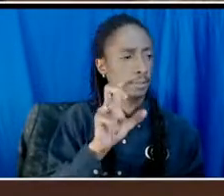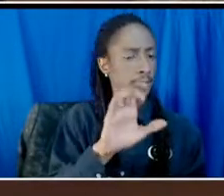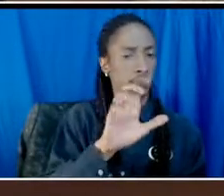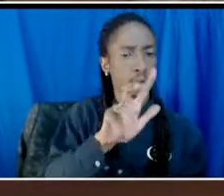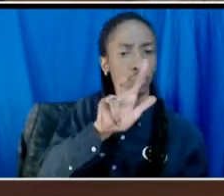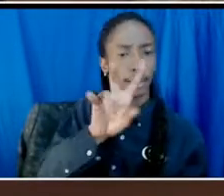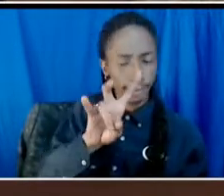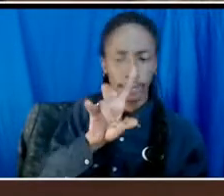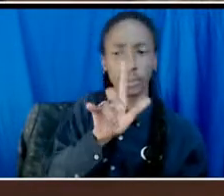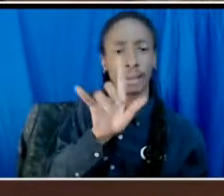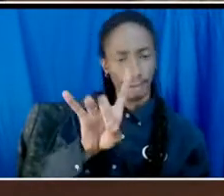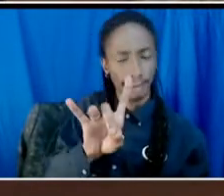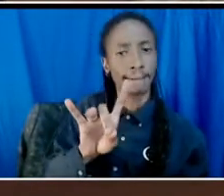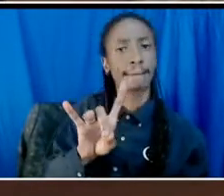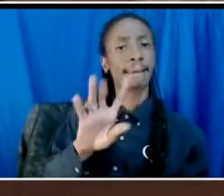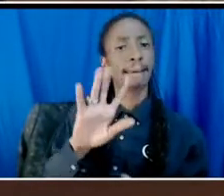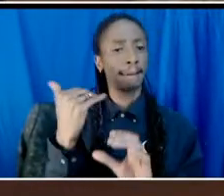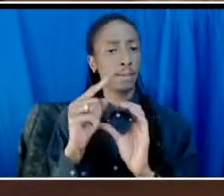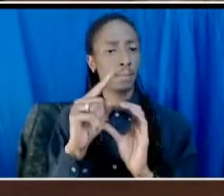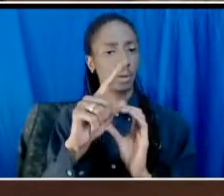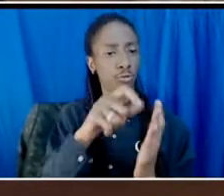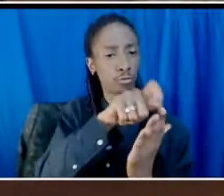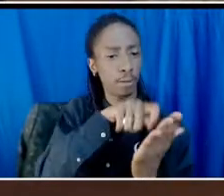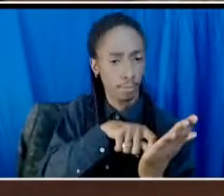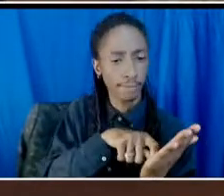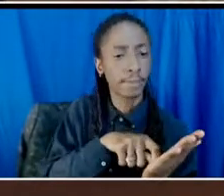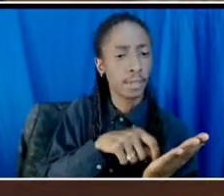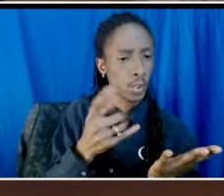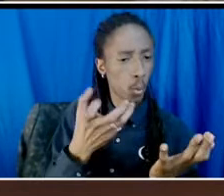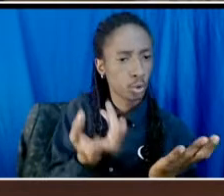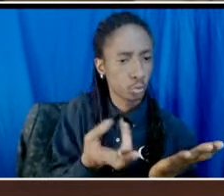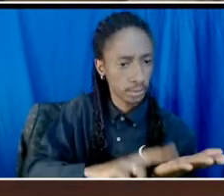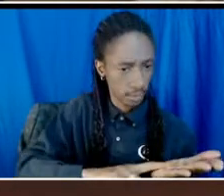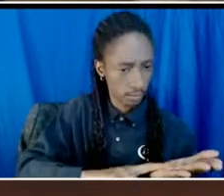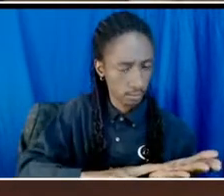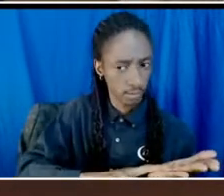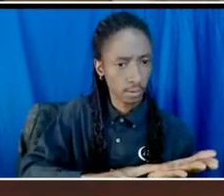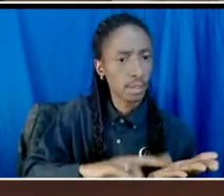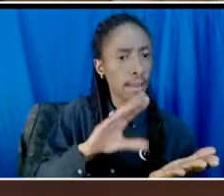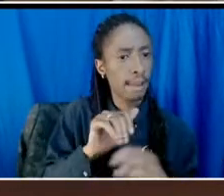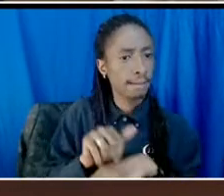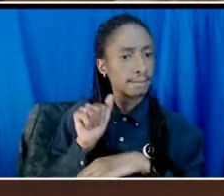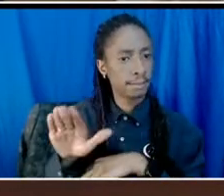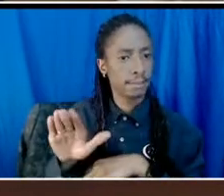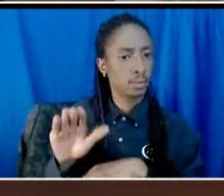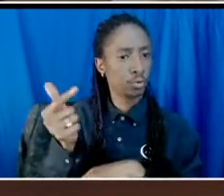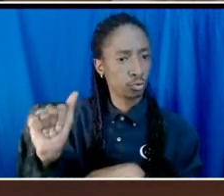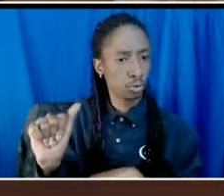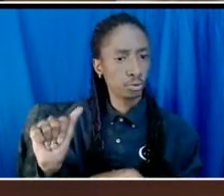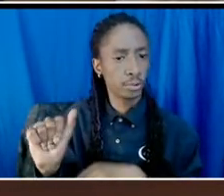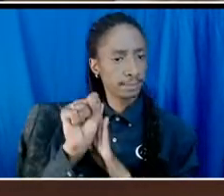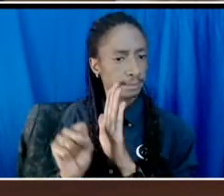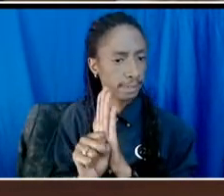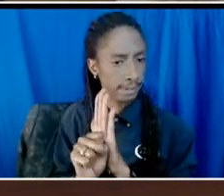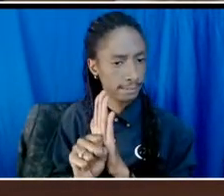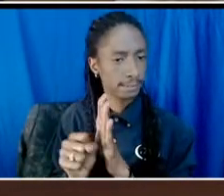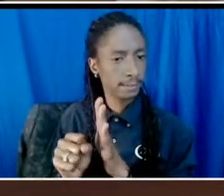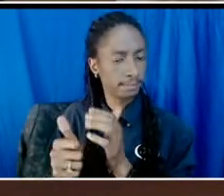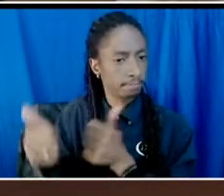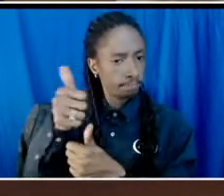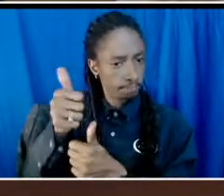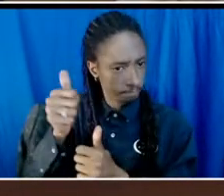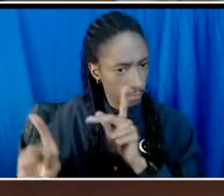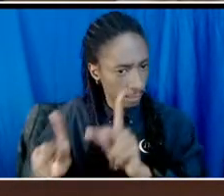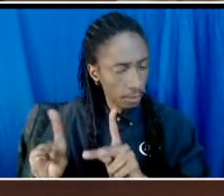Mr. Rosen a draft letter that he wanted you to sign and send to Georgia state officials. You testified that